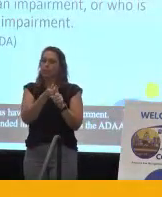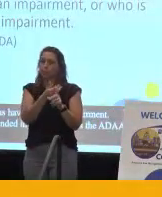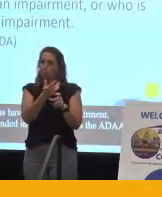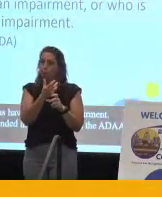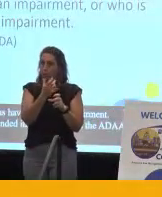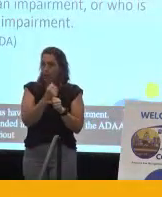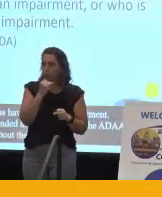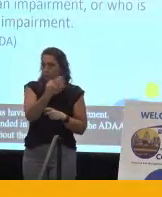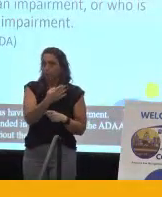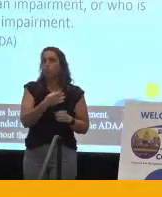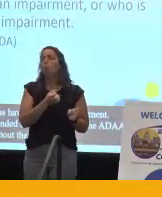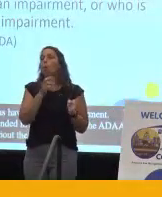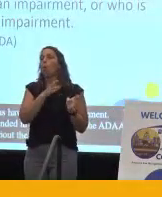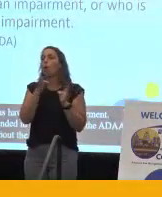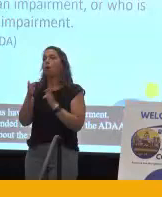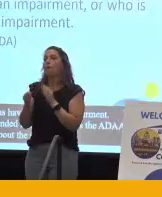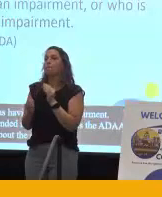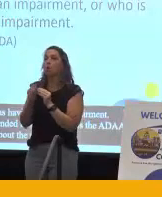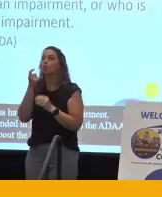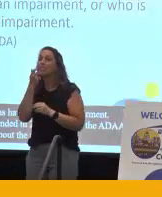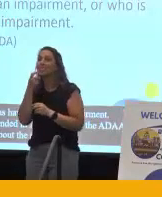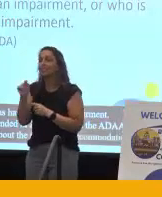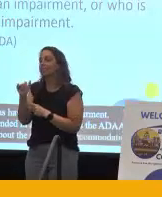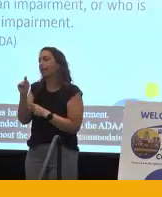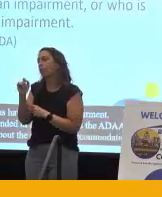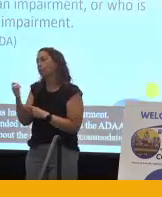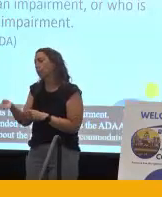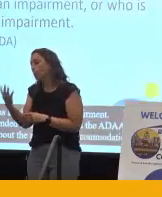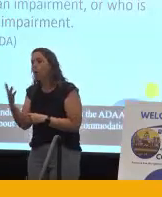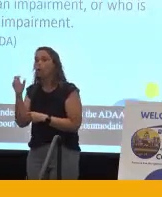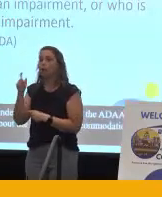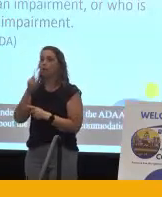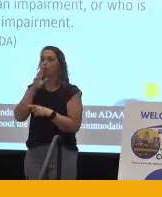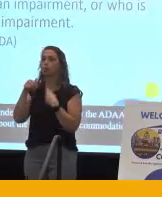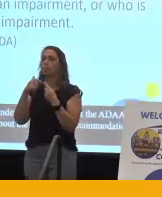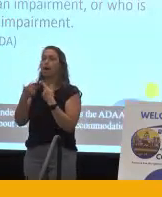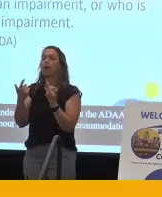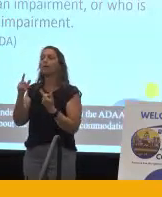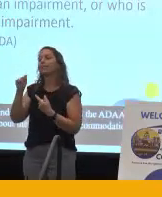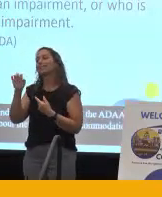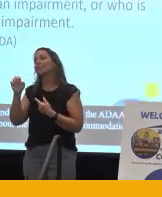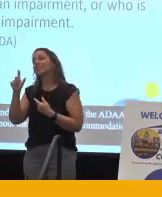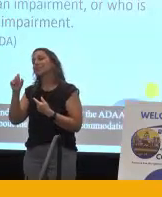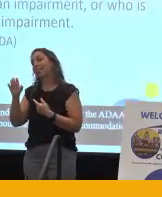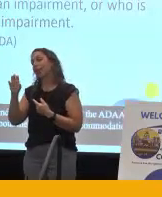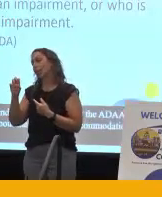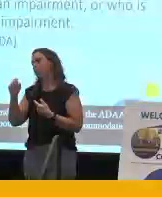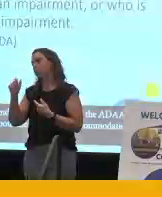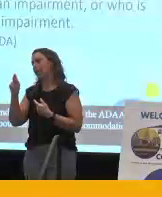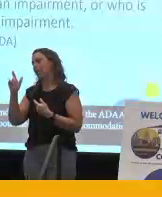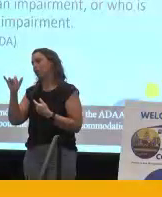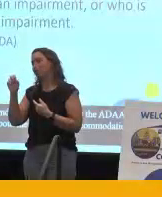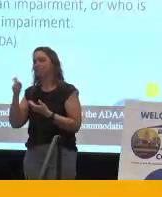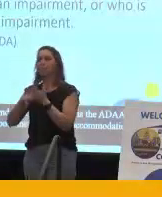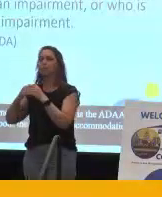qualified, or more recently, Title IV, which is telecommunications and telephonic communications. So as we enter into